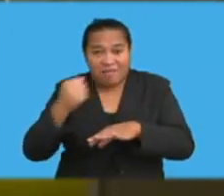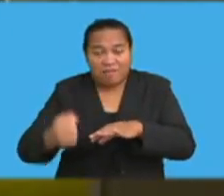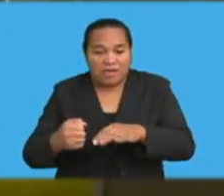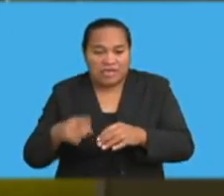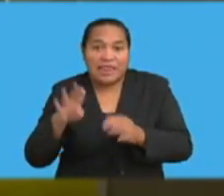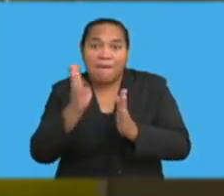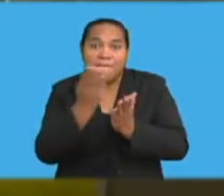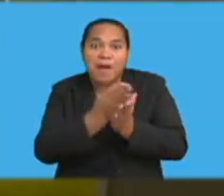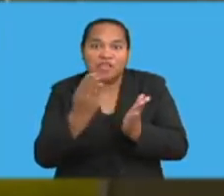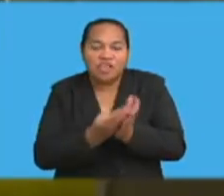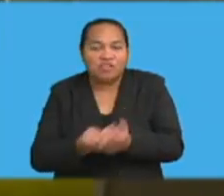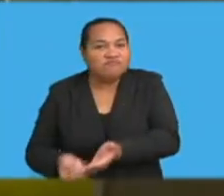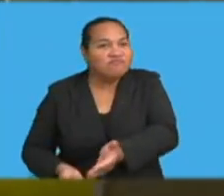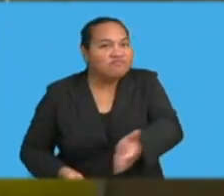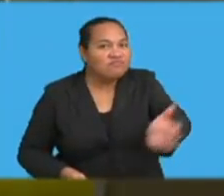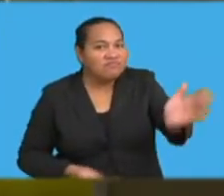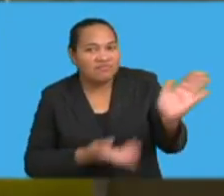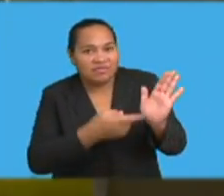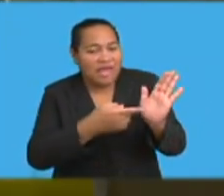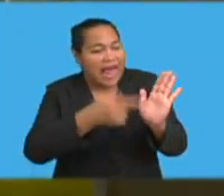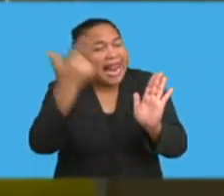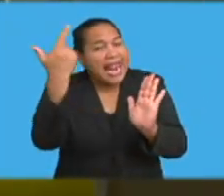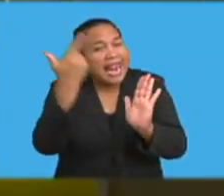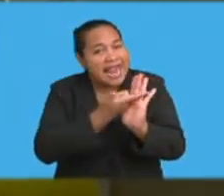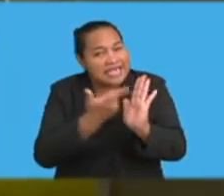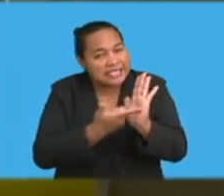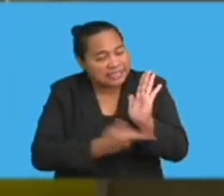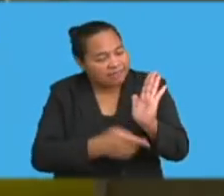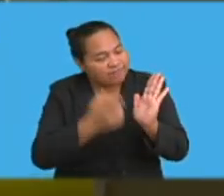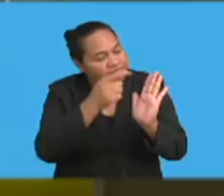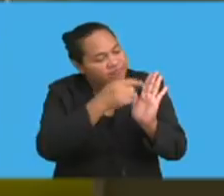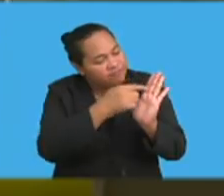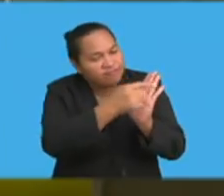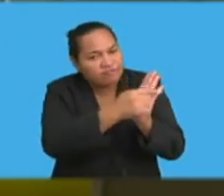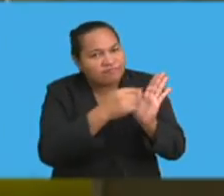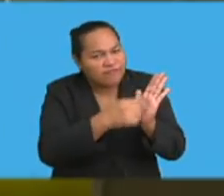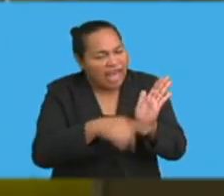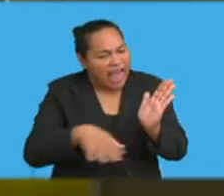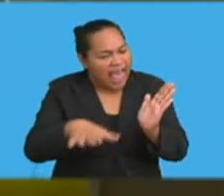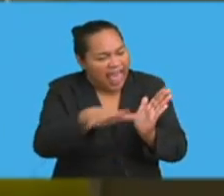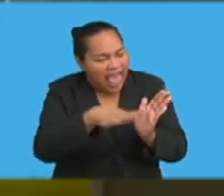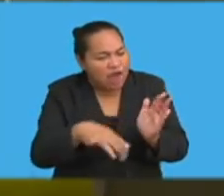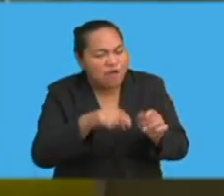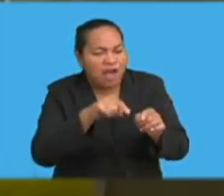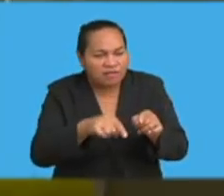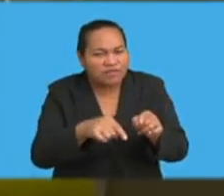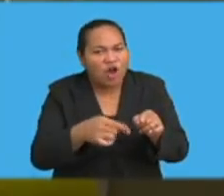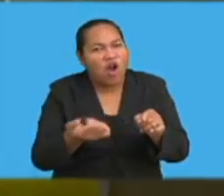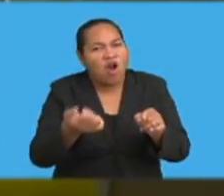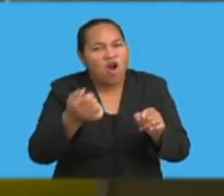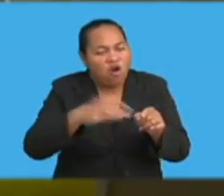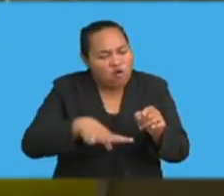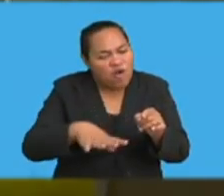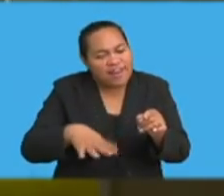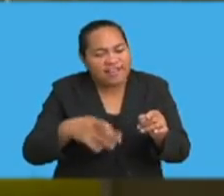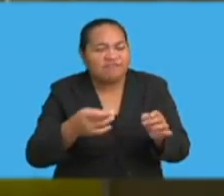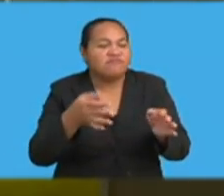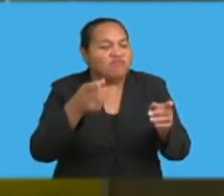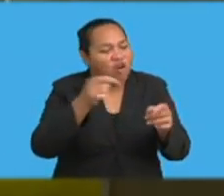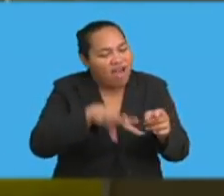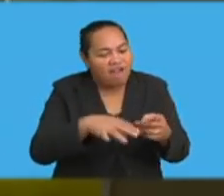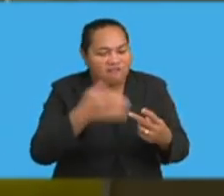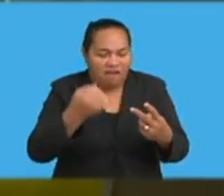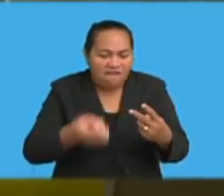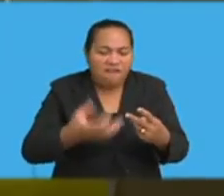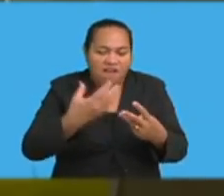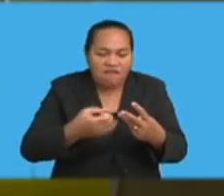budget a list specifically of which areas will get covered. in which area, in that financial year, and how